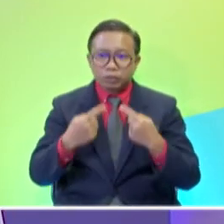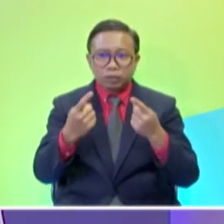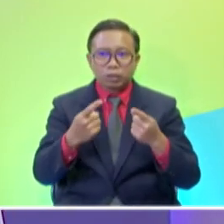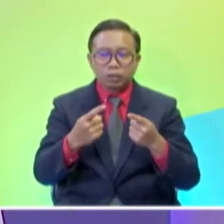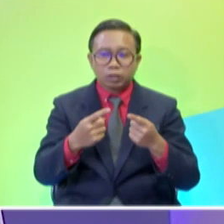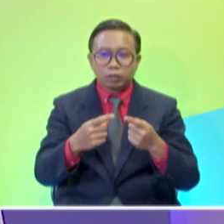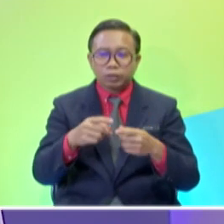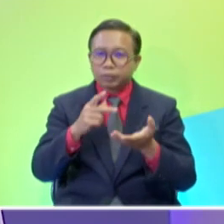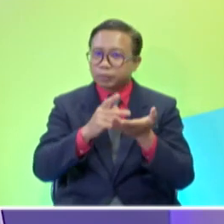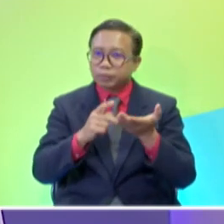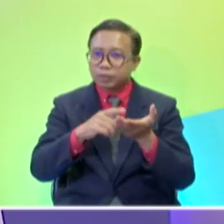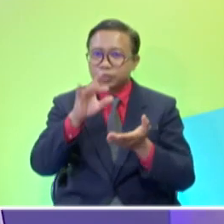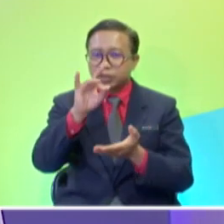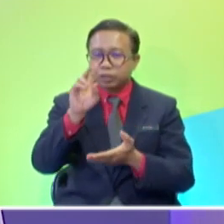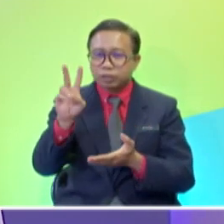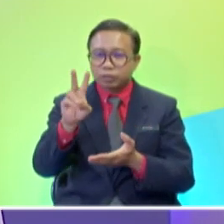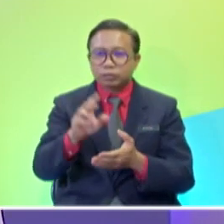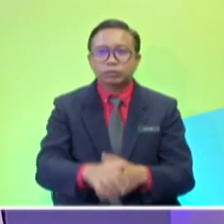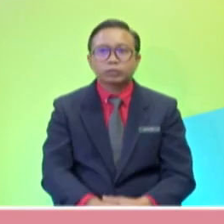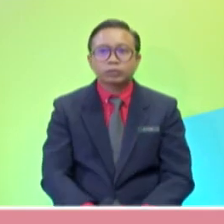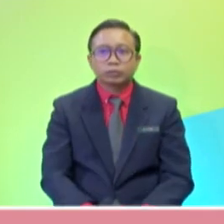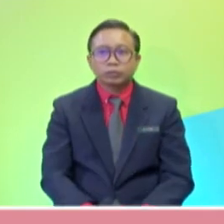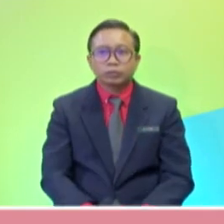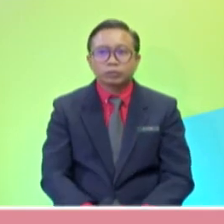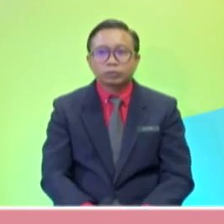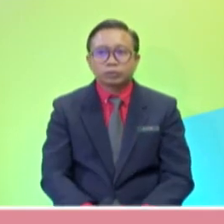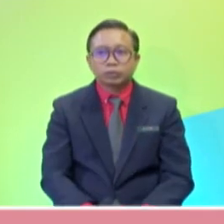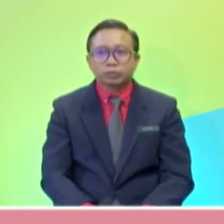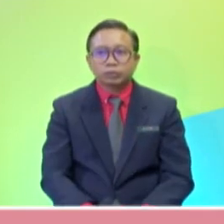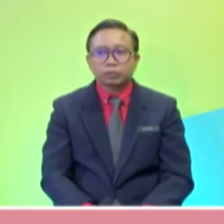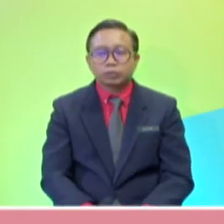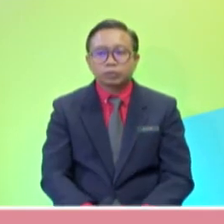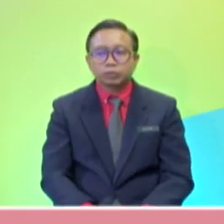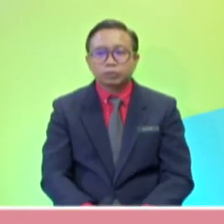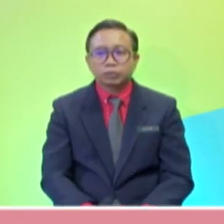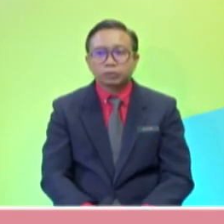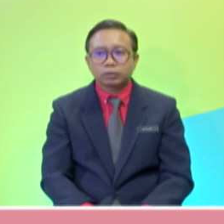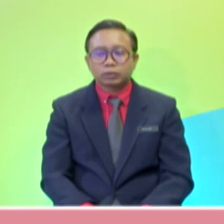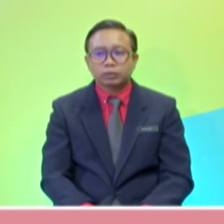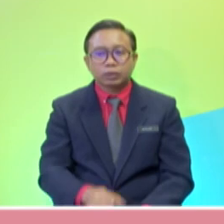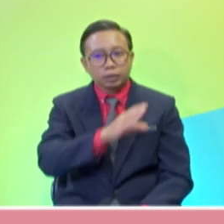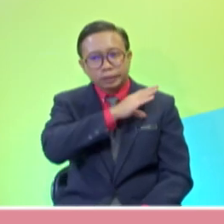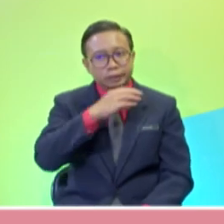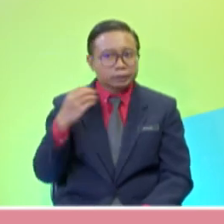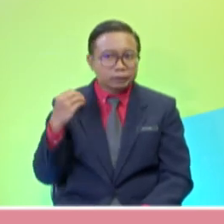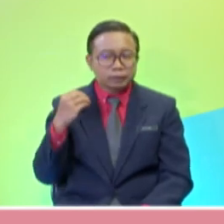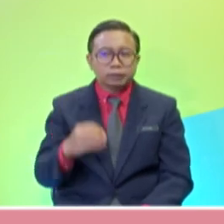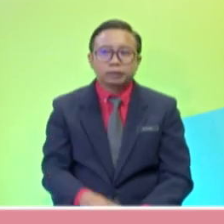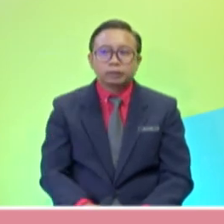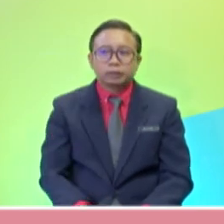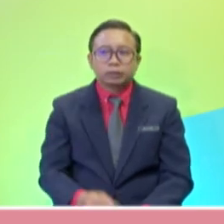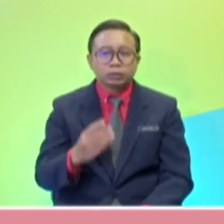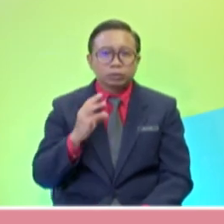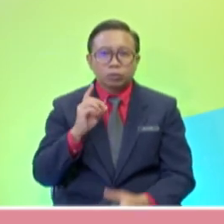at page 82 of the Pulse textbook. Okay? All right. And this is what we